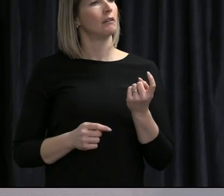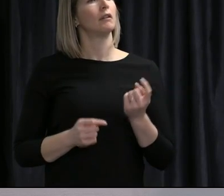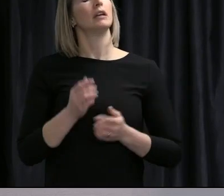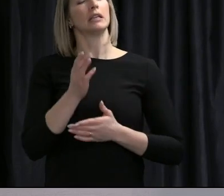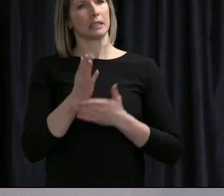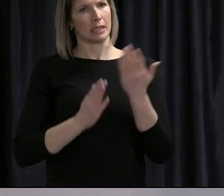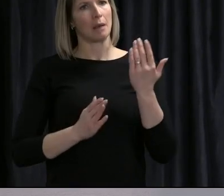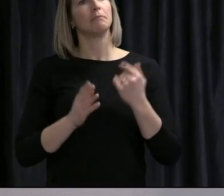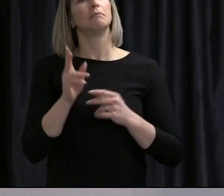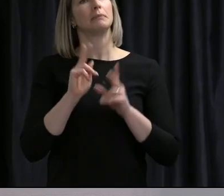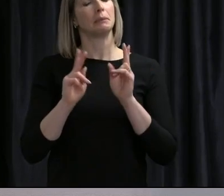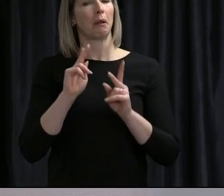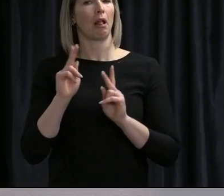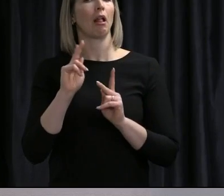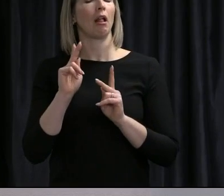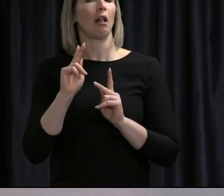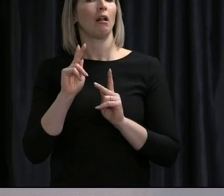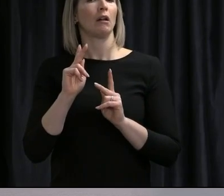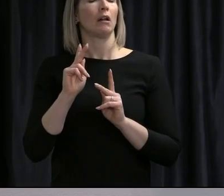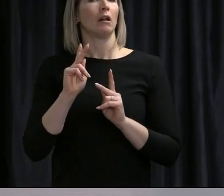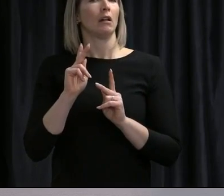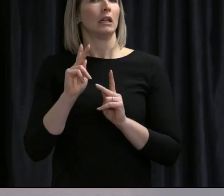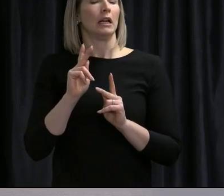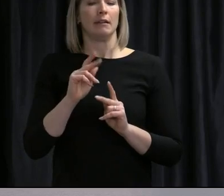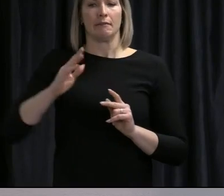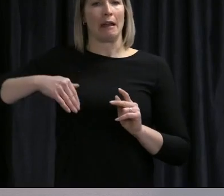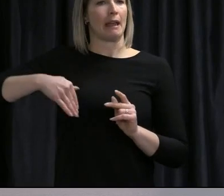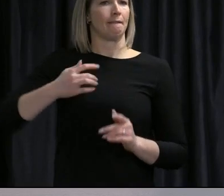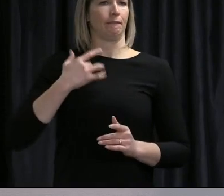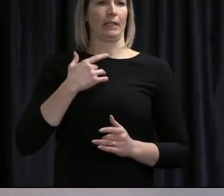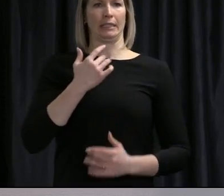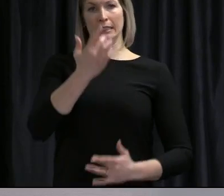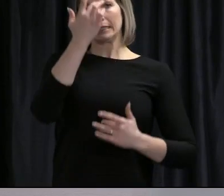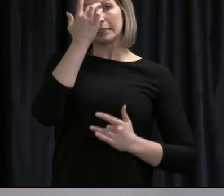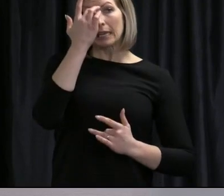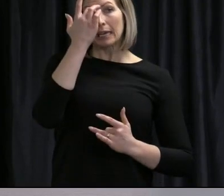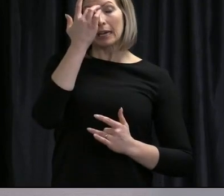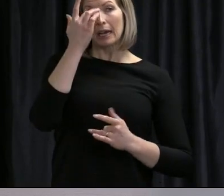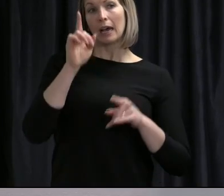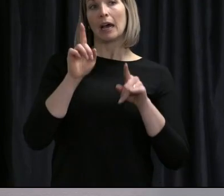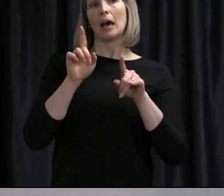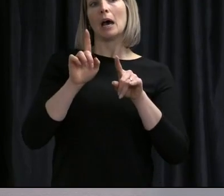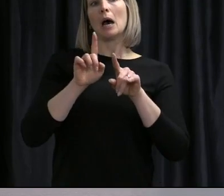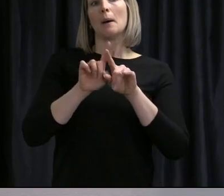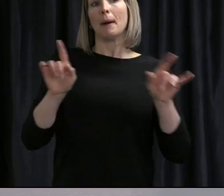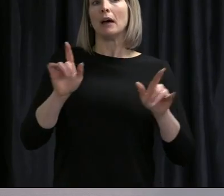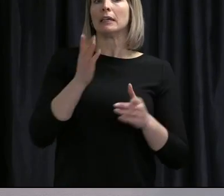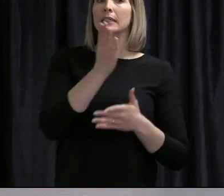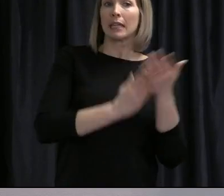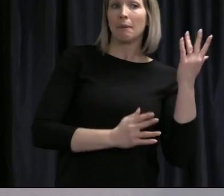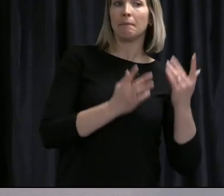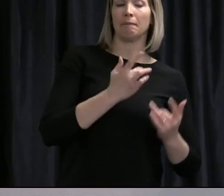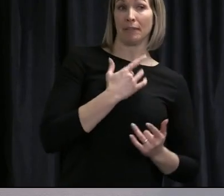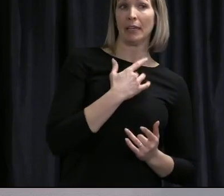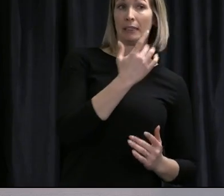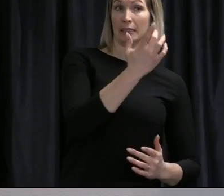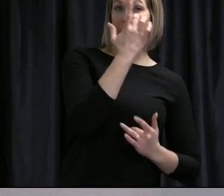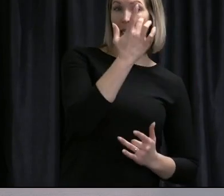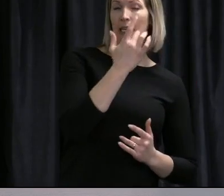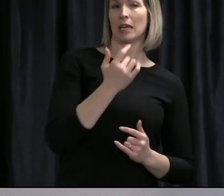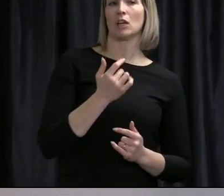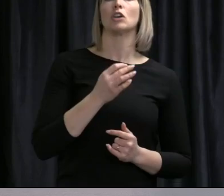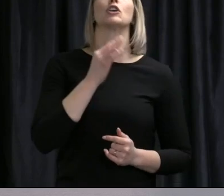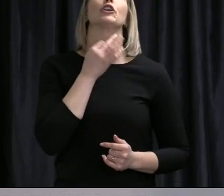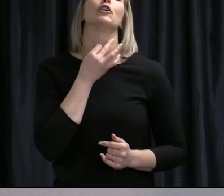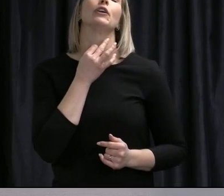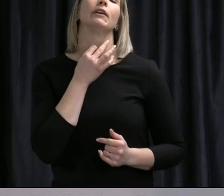spread by people who are asymptomatic, yet most of the testing focuses on people who are already experiencing symptoms. What do you say to people who are concerned that we